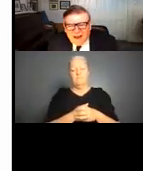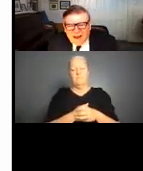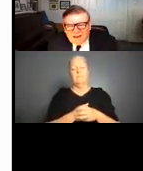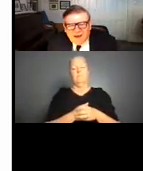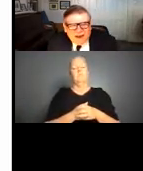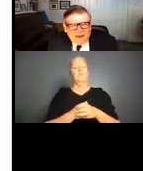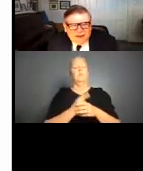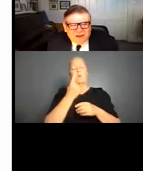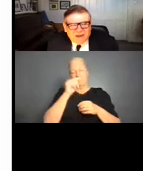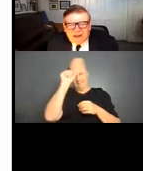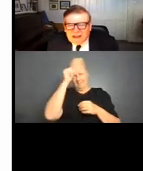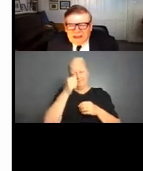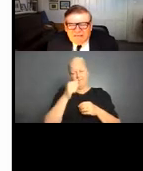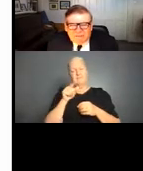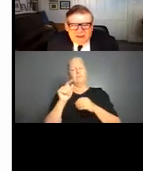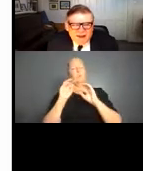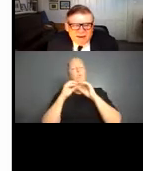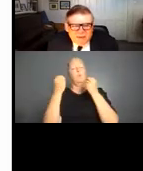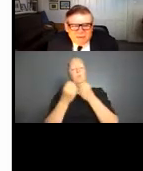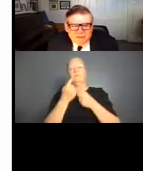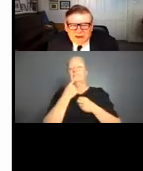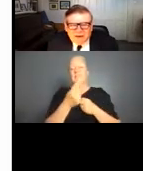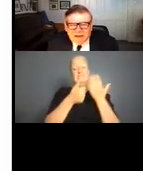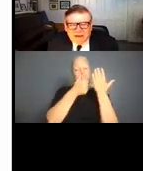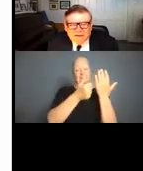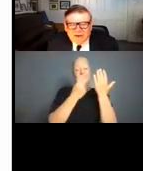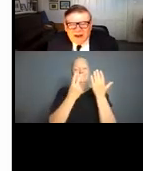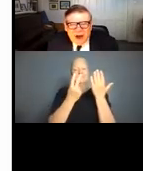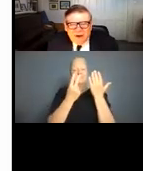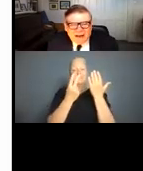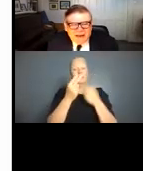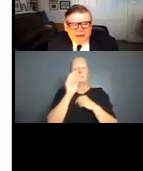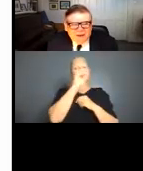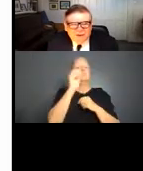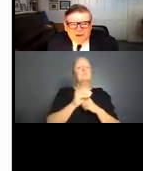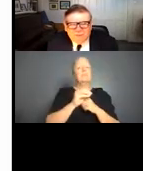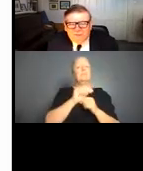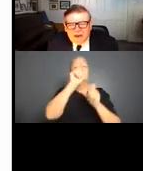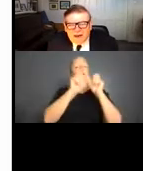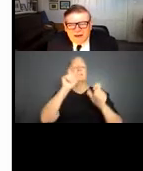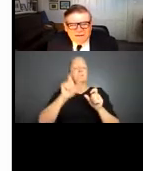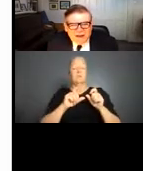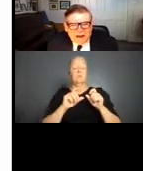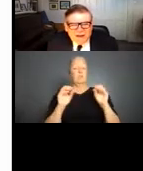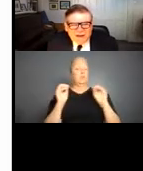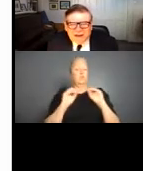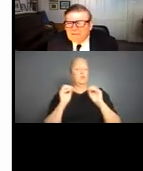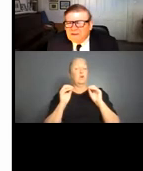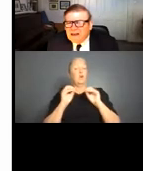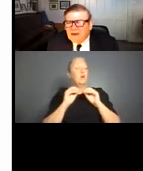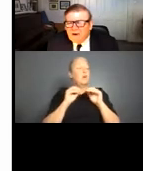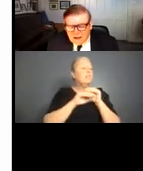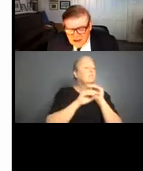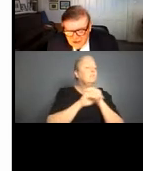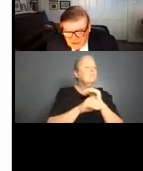organization survey showed that 67% of people with disability interviewed had no access to doorstep deliveries. Only